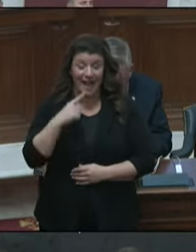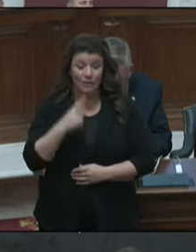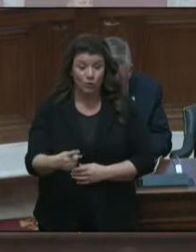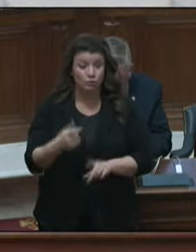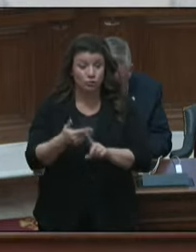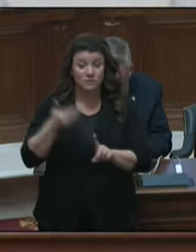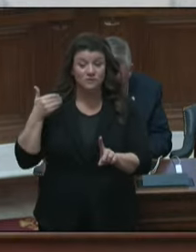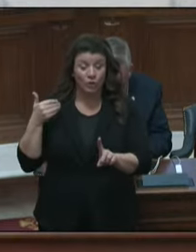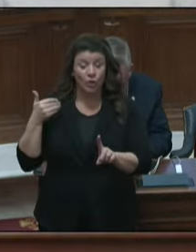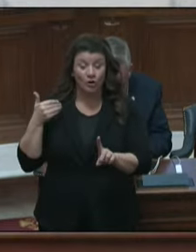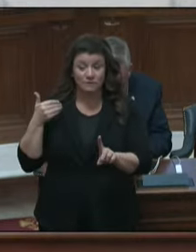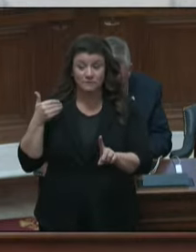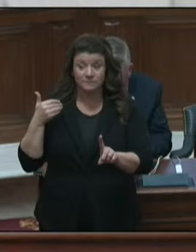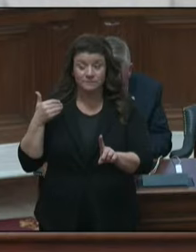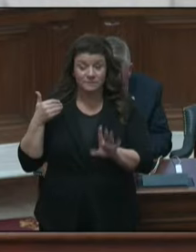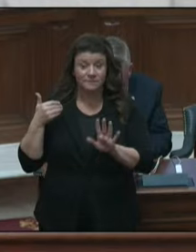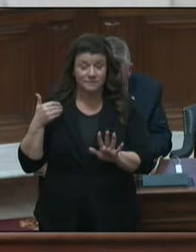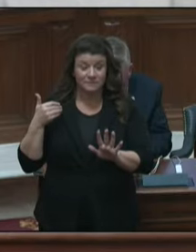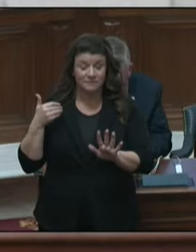earlier, I said,